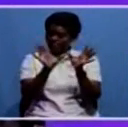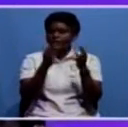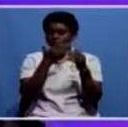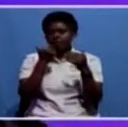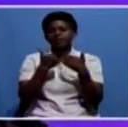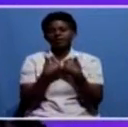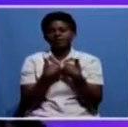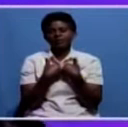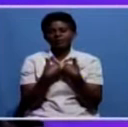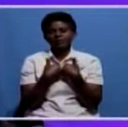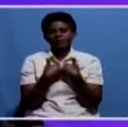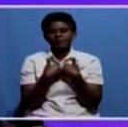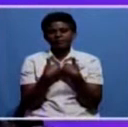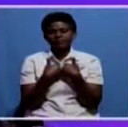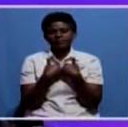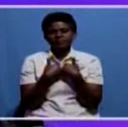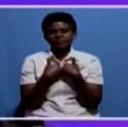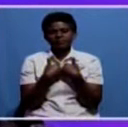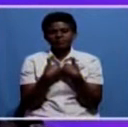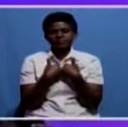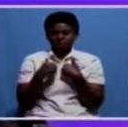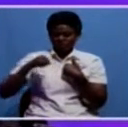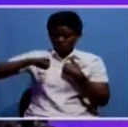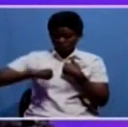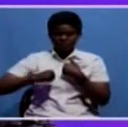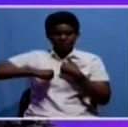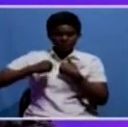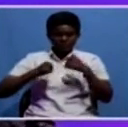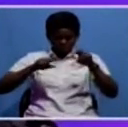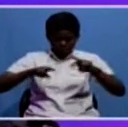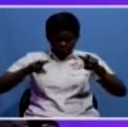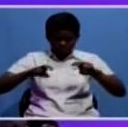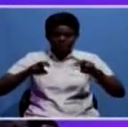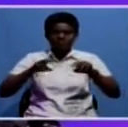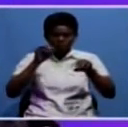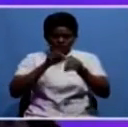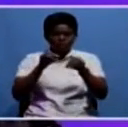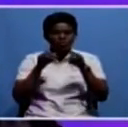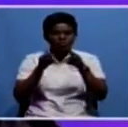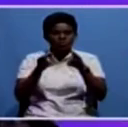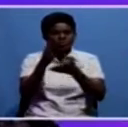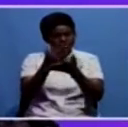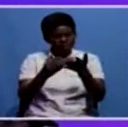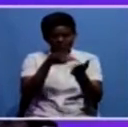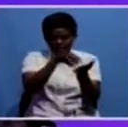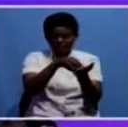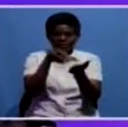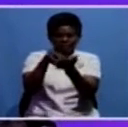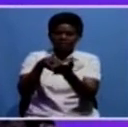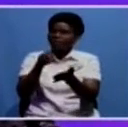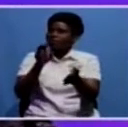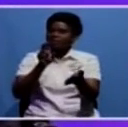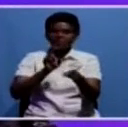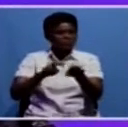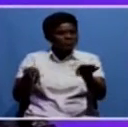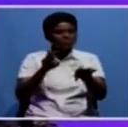And as the investigative wings take that information, along the way, some of those cases may fall off because